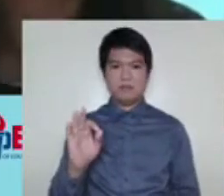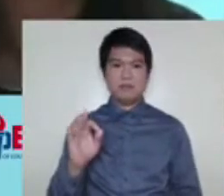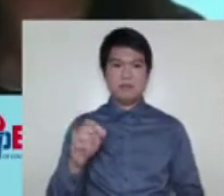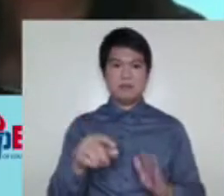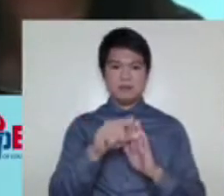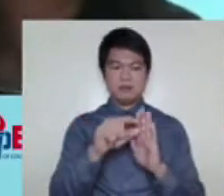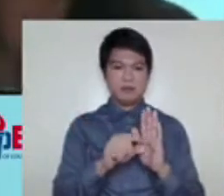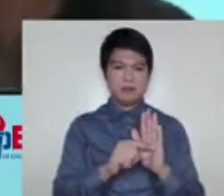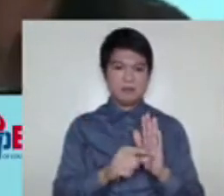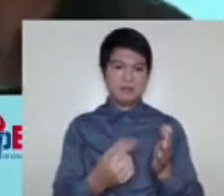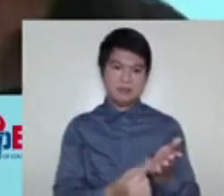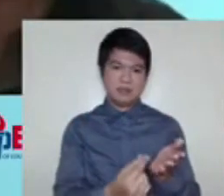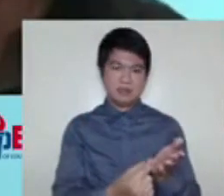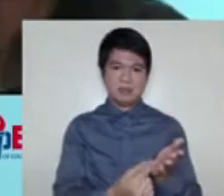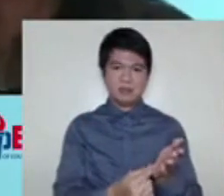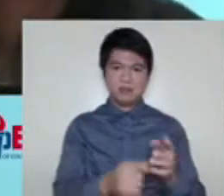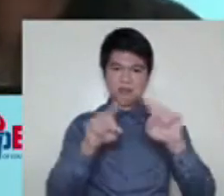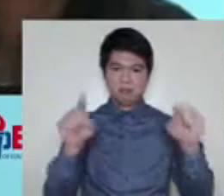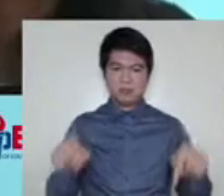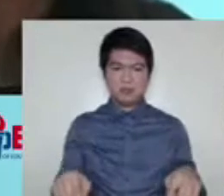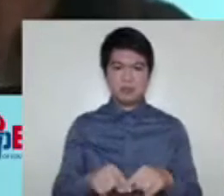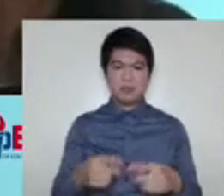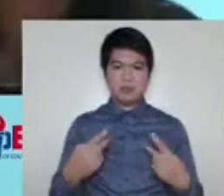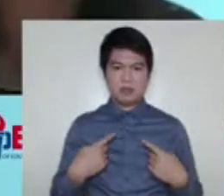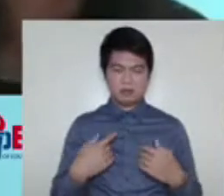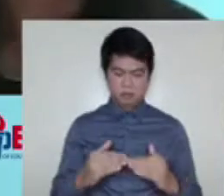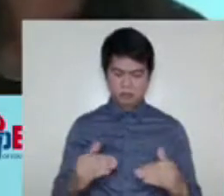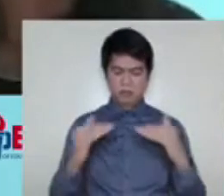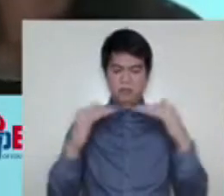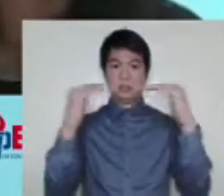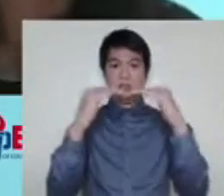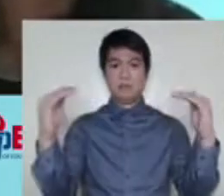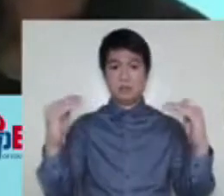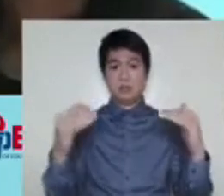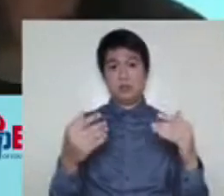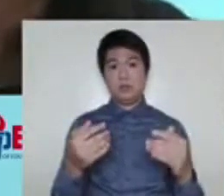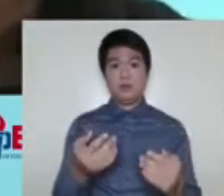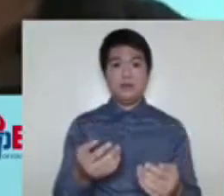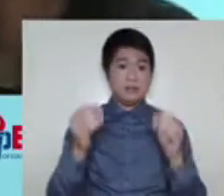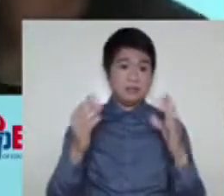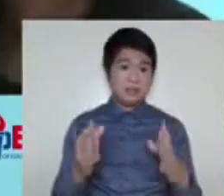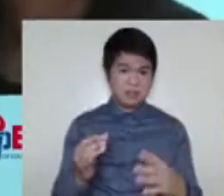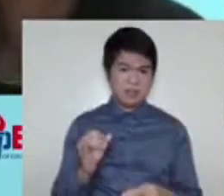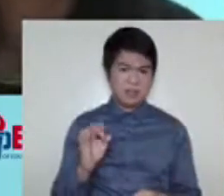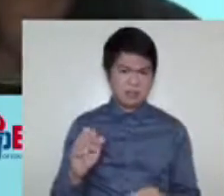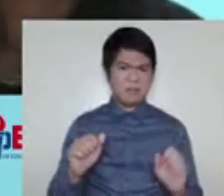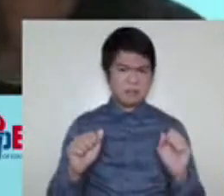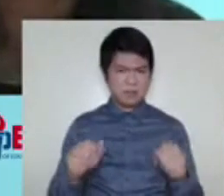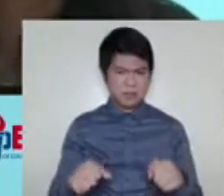sheet wherein there are specific levels on whether the teacher was able to demonstrate the